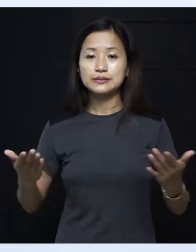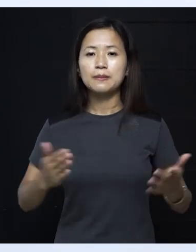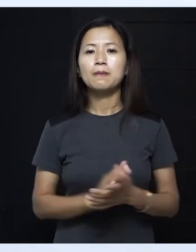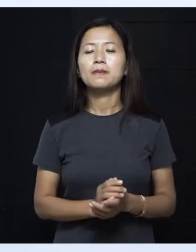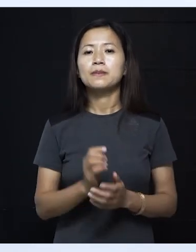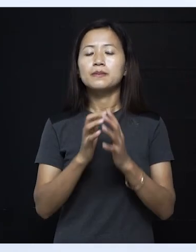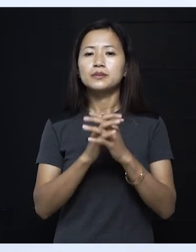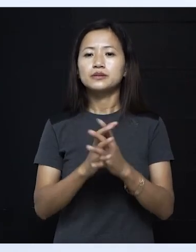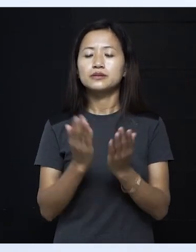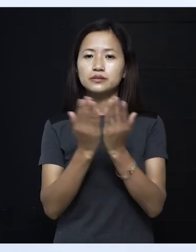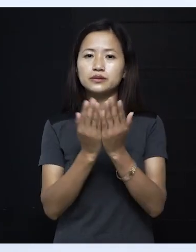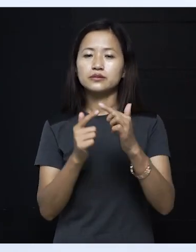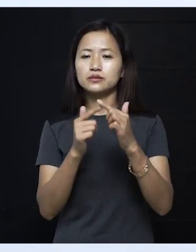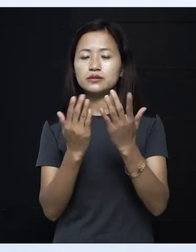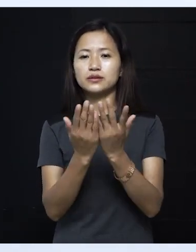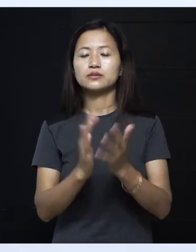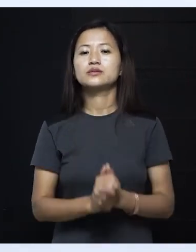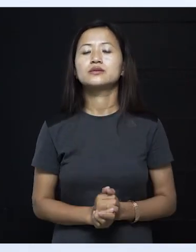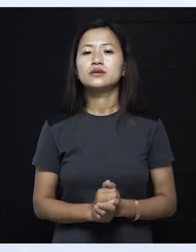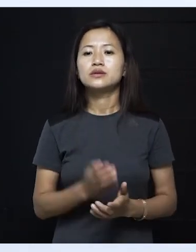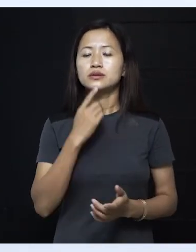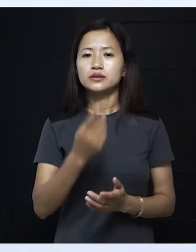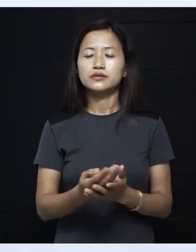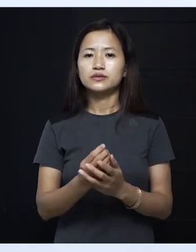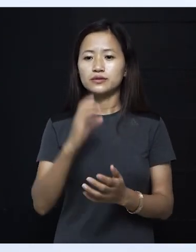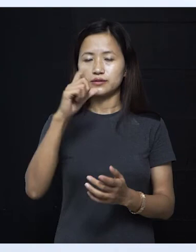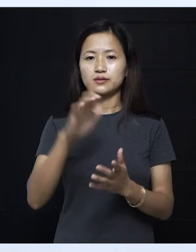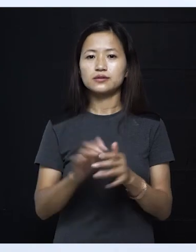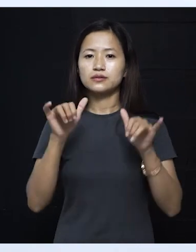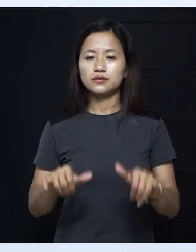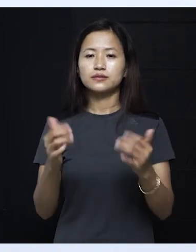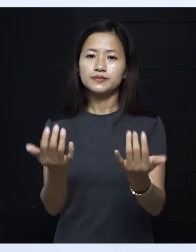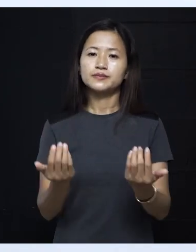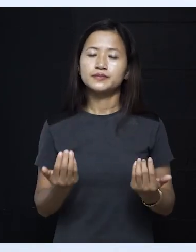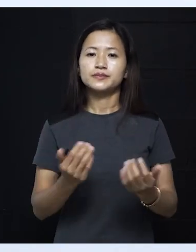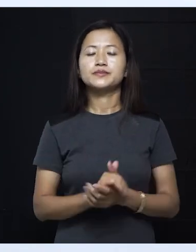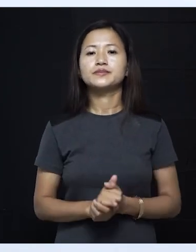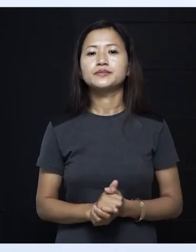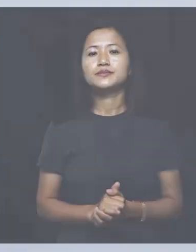So please keep on reading your textbook. Thank you for tuning in and stay safe.